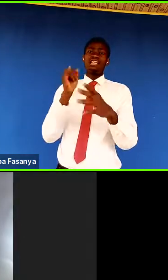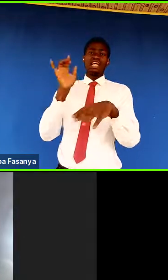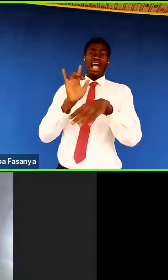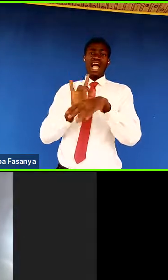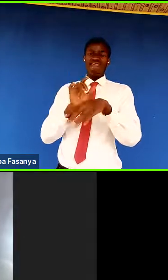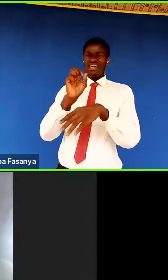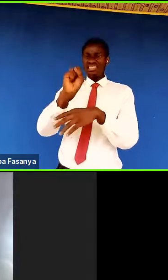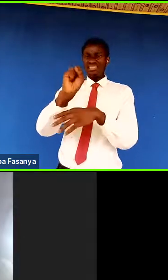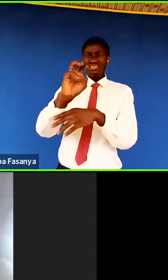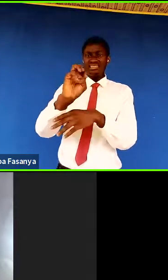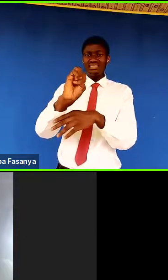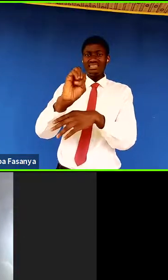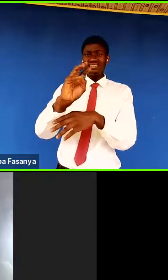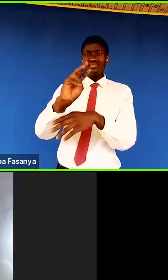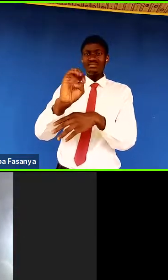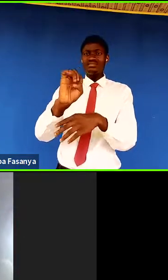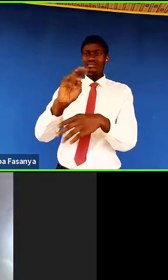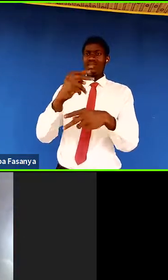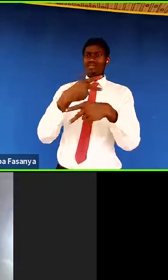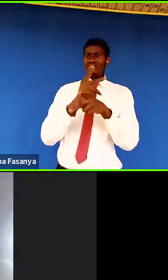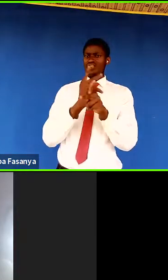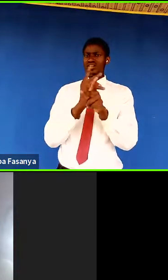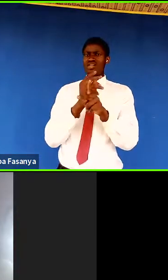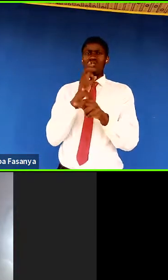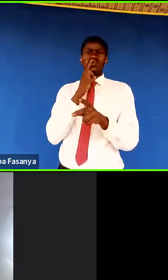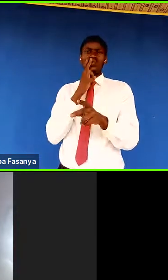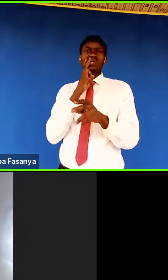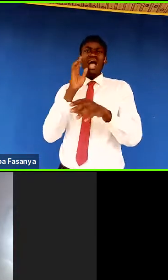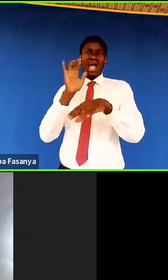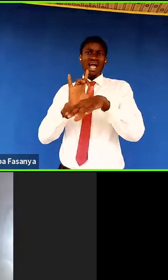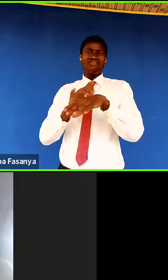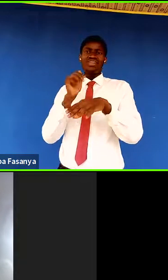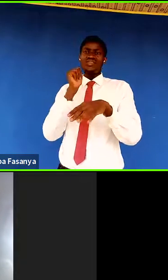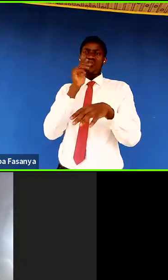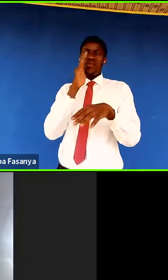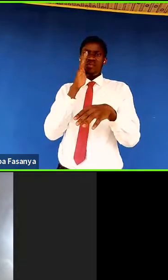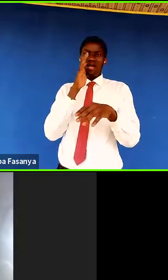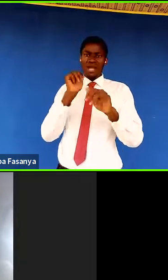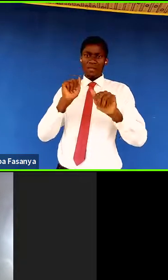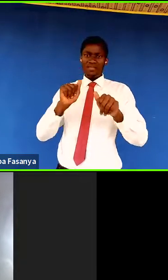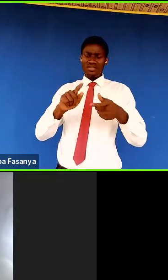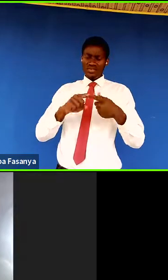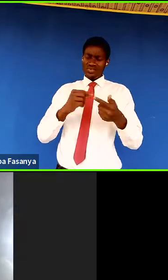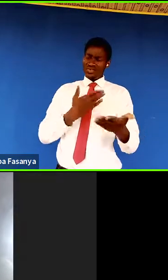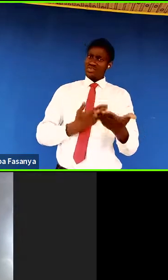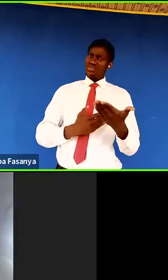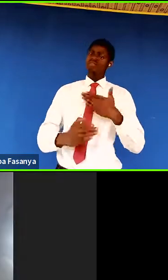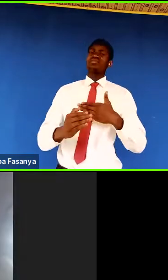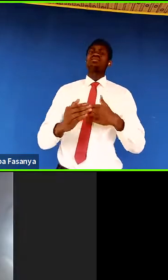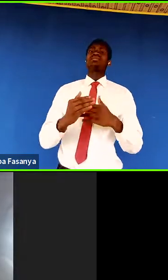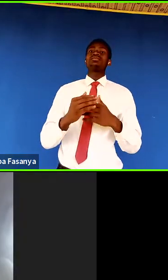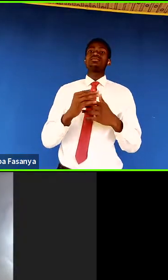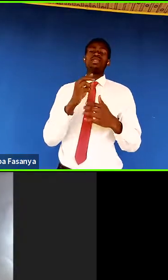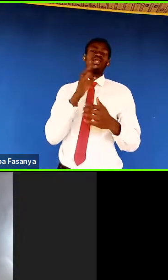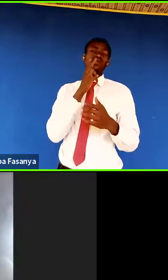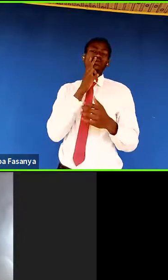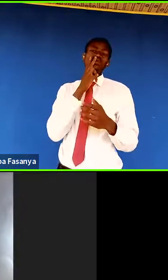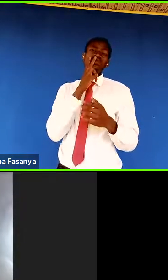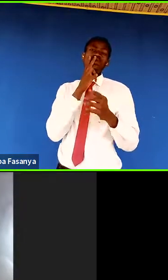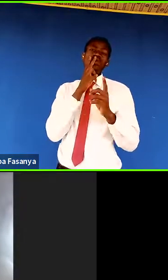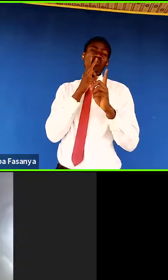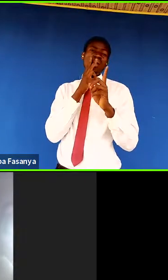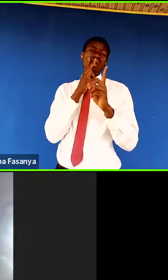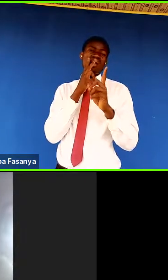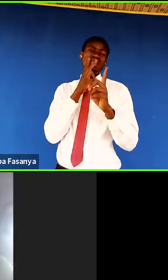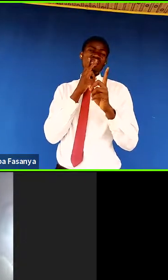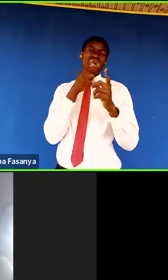woman's fertility. It's been known, both male and female. Okay, so smoking is one habit when you're trying to get pregnant.